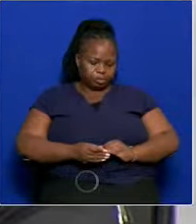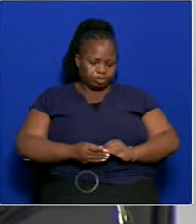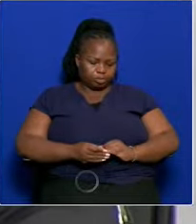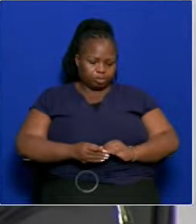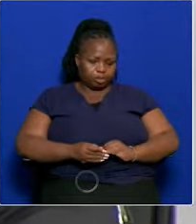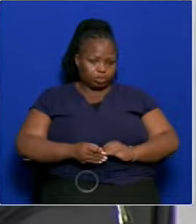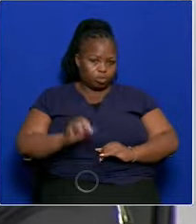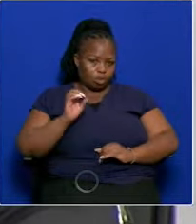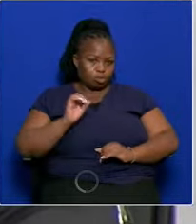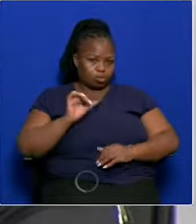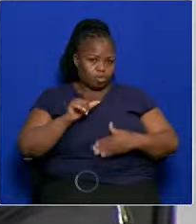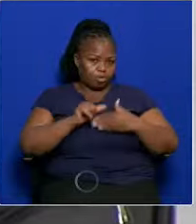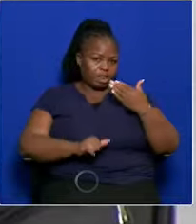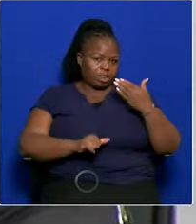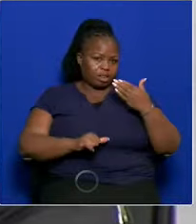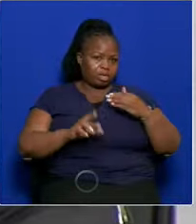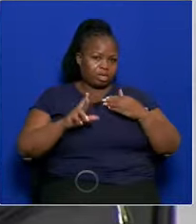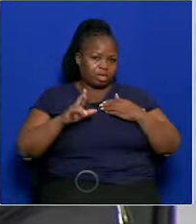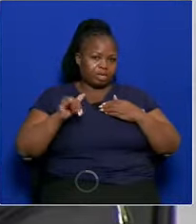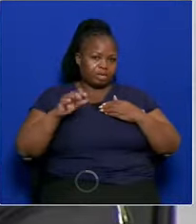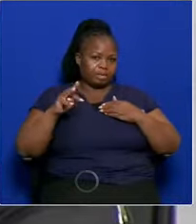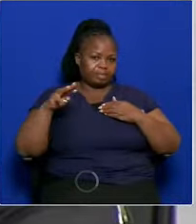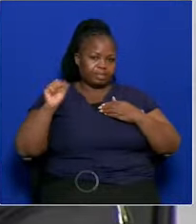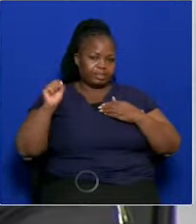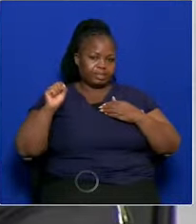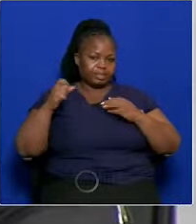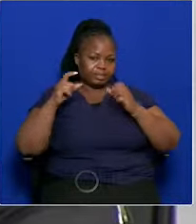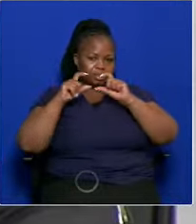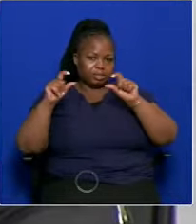The rims where you highlighted the two.